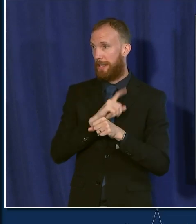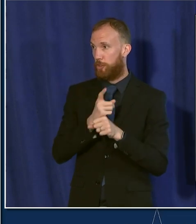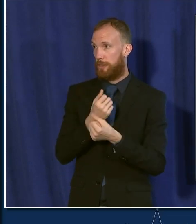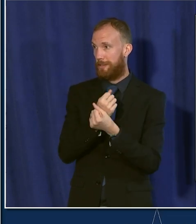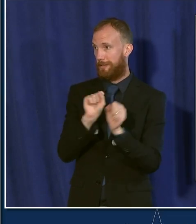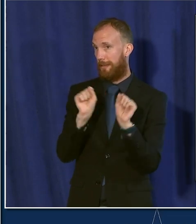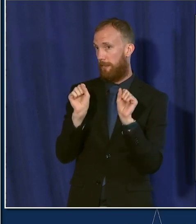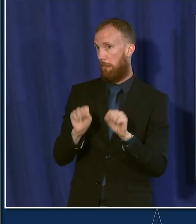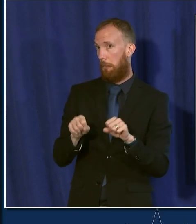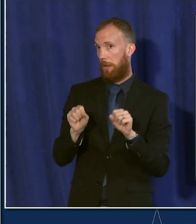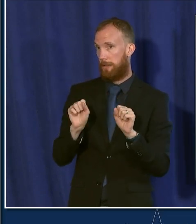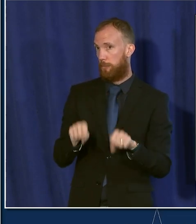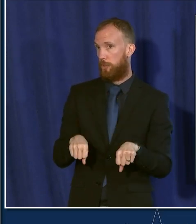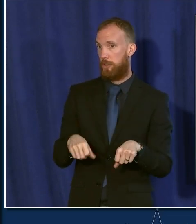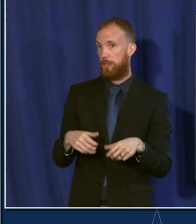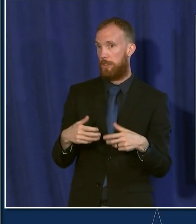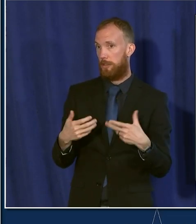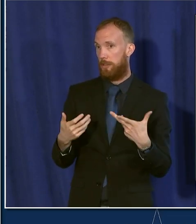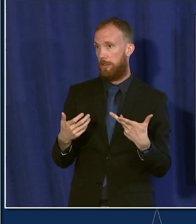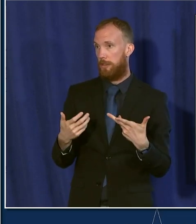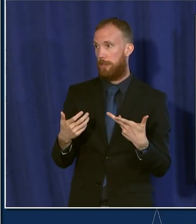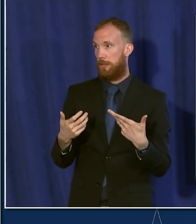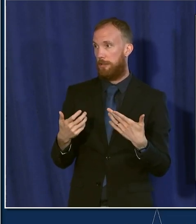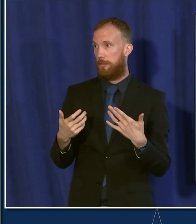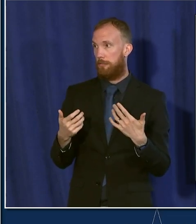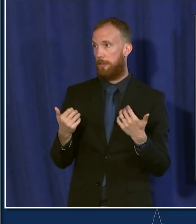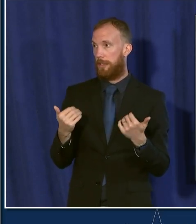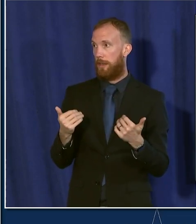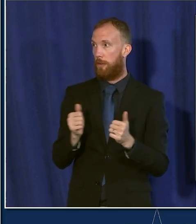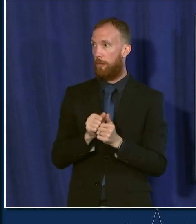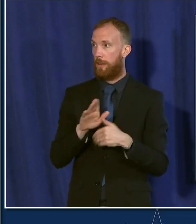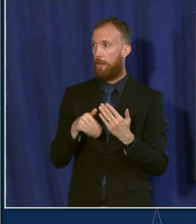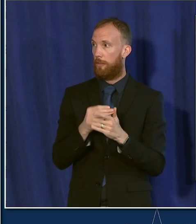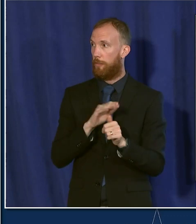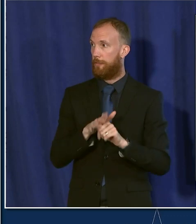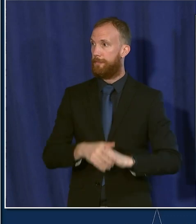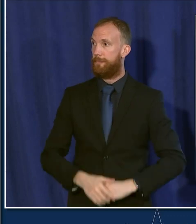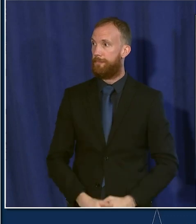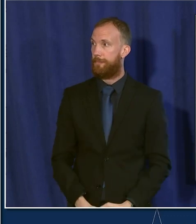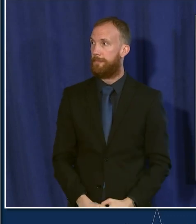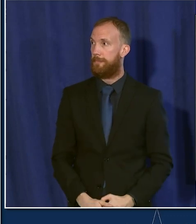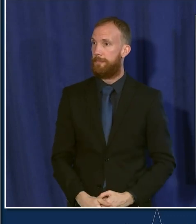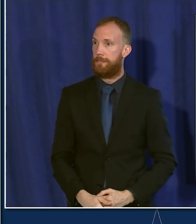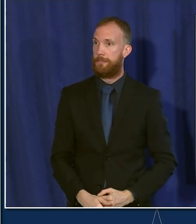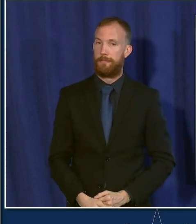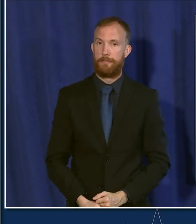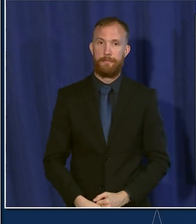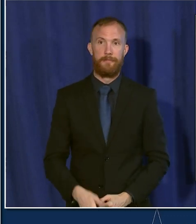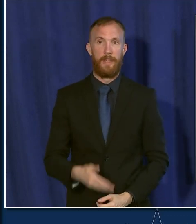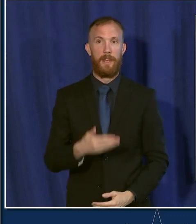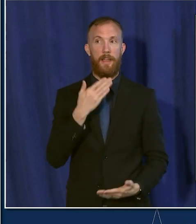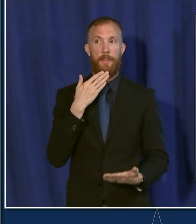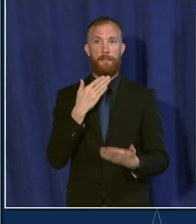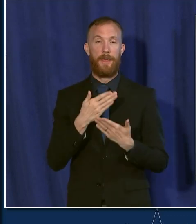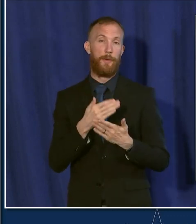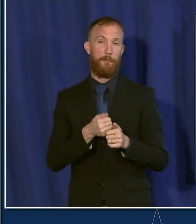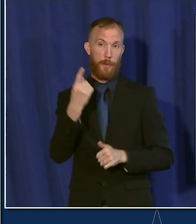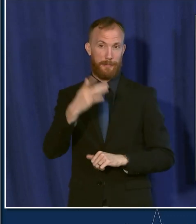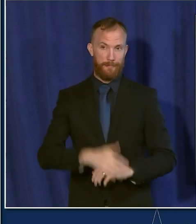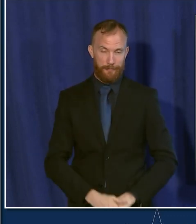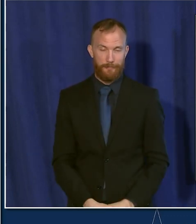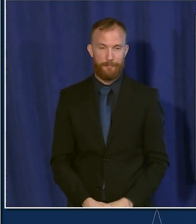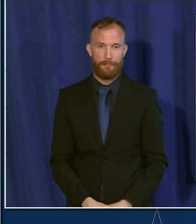possible within current COVID capabilities. Good, thank you. Thanks, everyone. All right. Thank you.